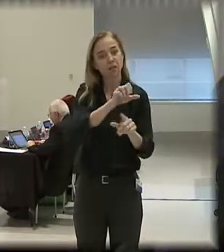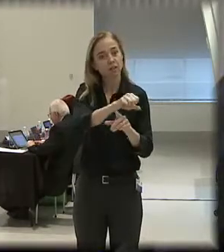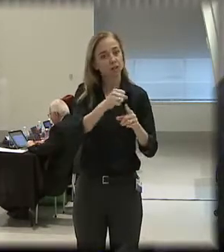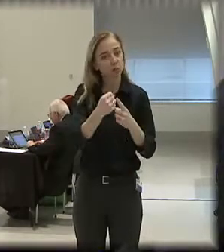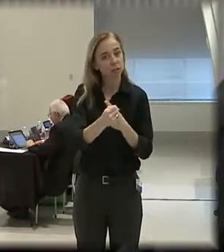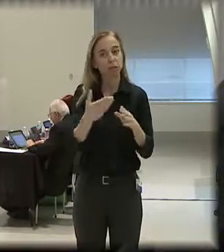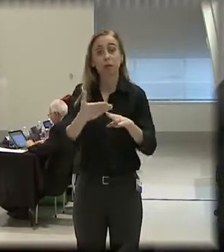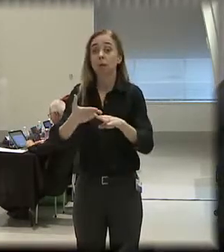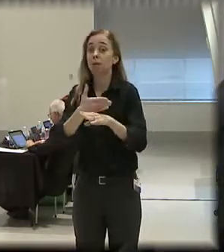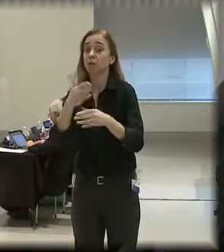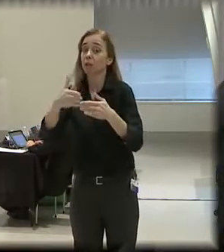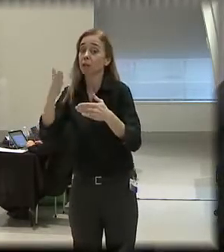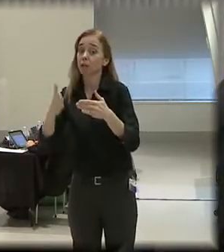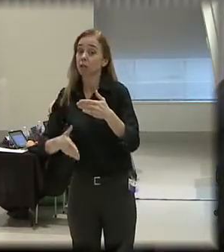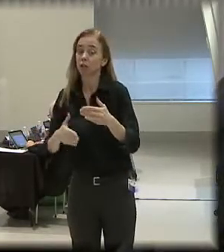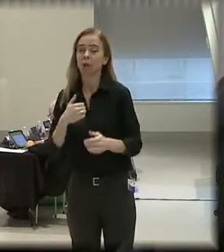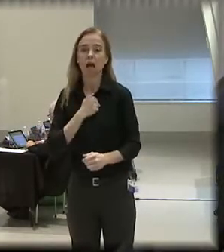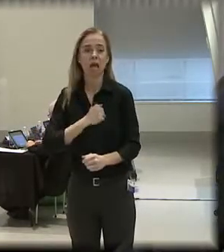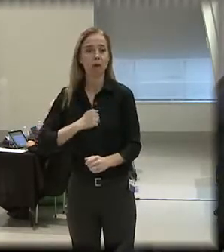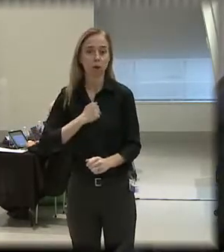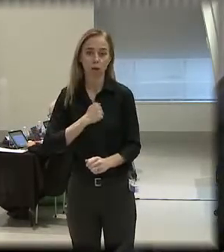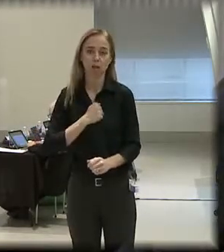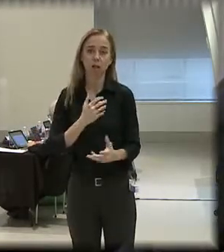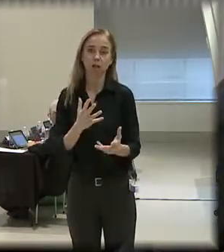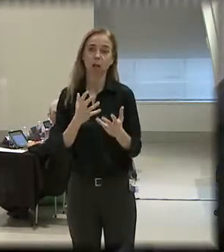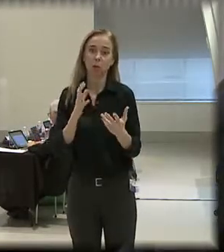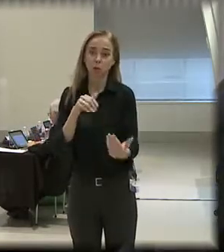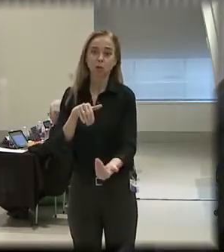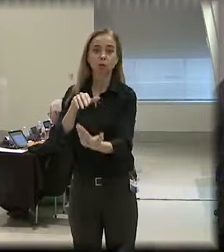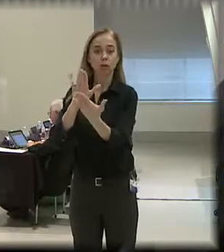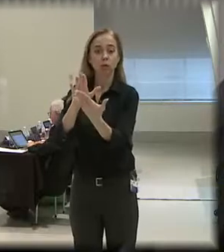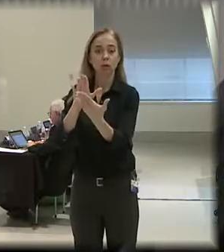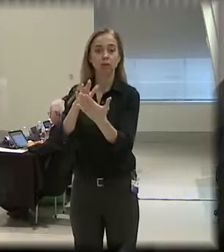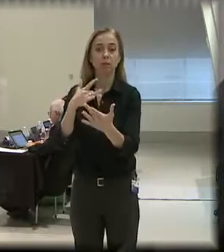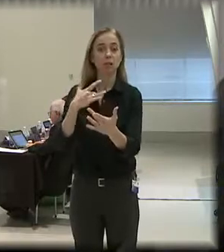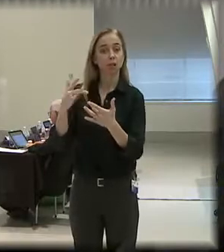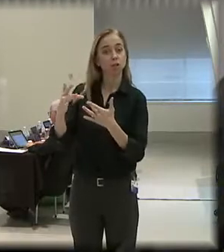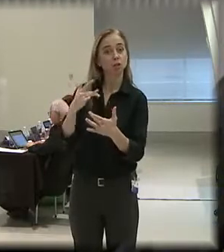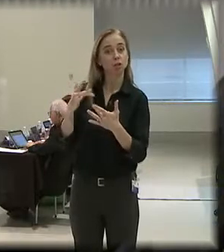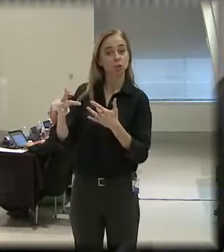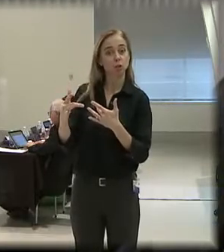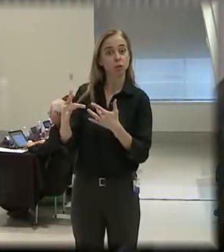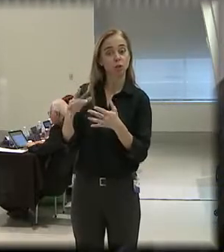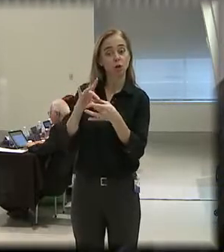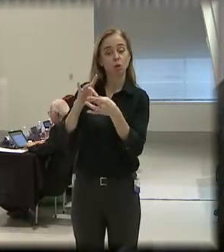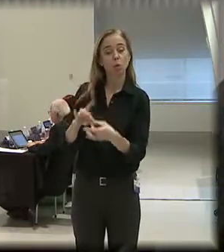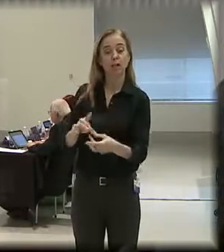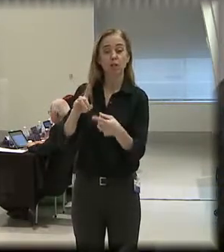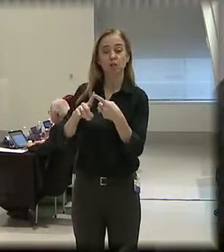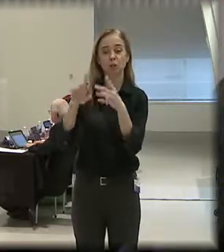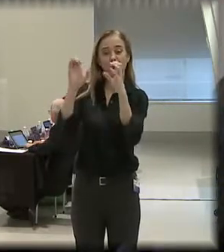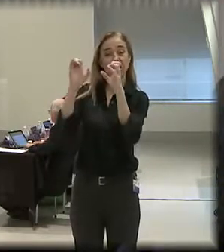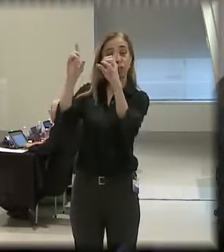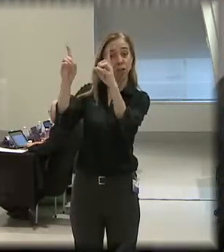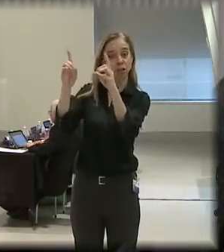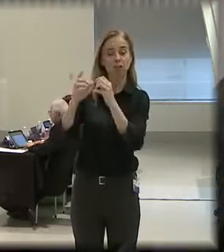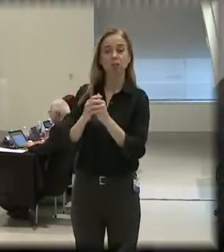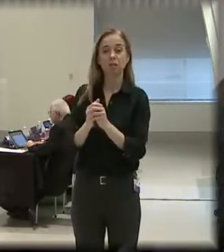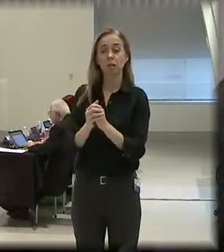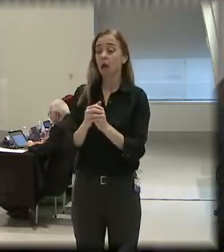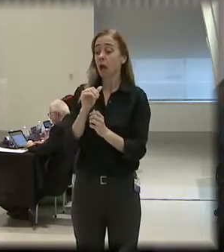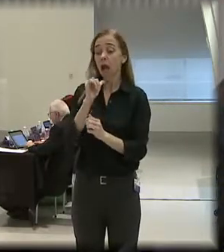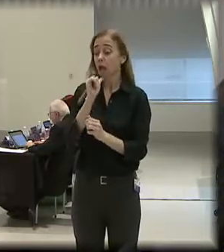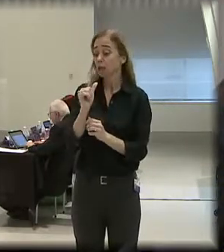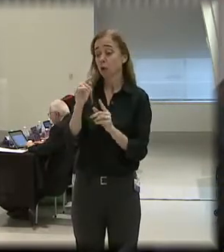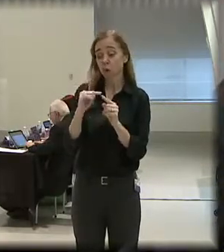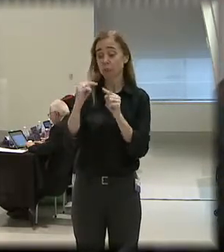I conclude, I apologize, but I'd like to address a concern on the education factor. I would not disagree with the